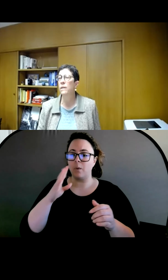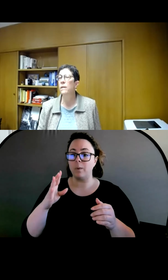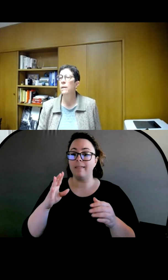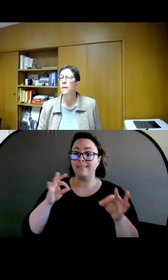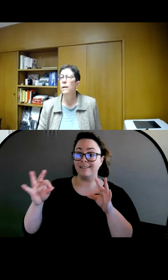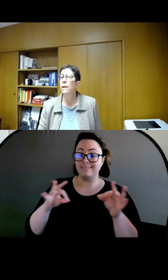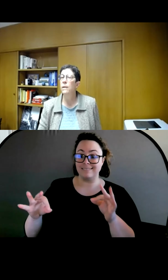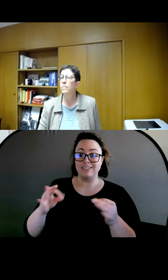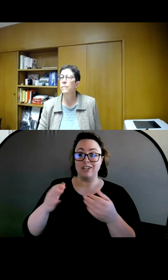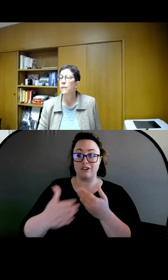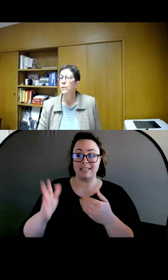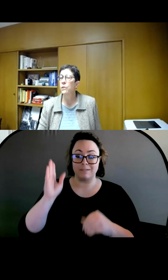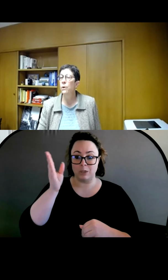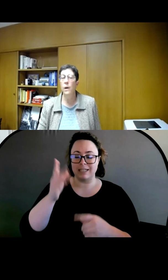talk.